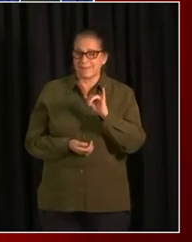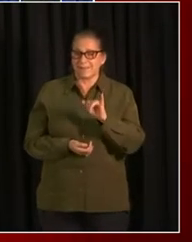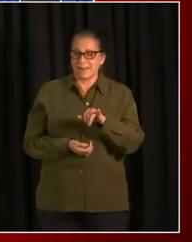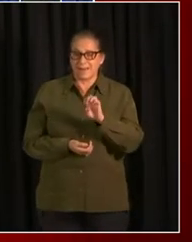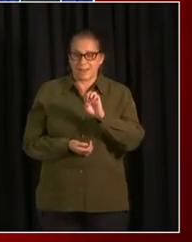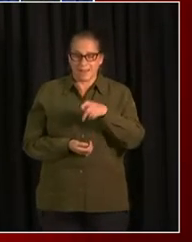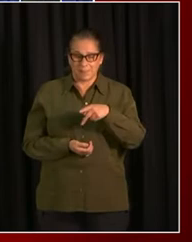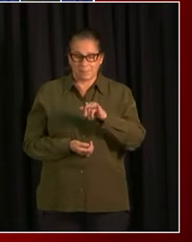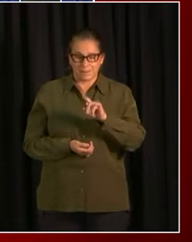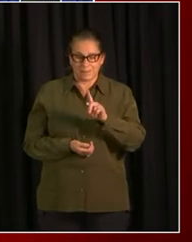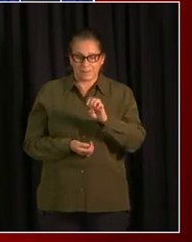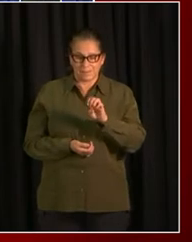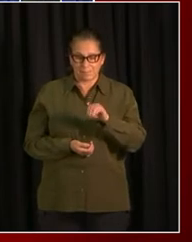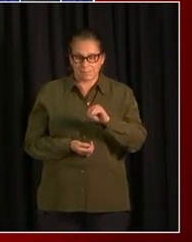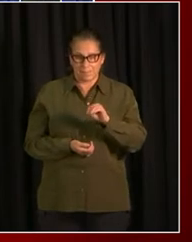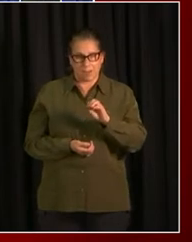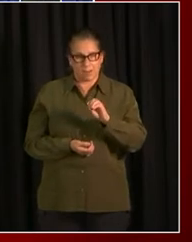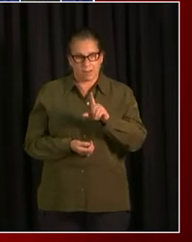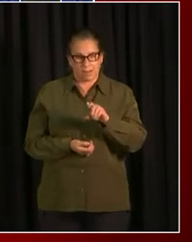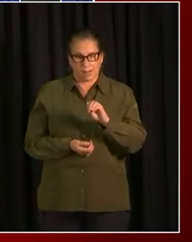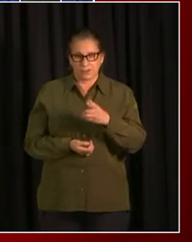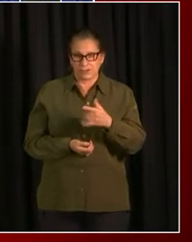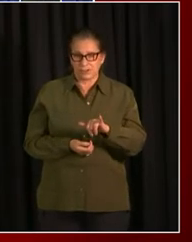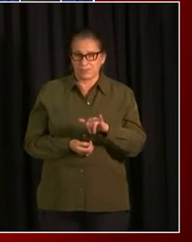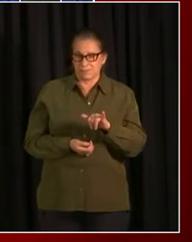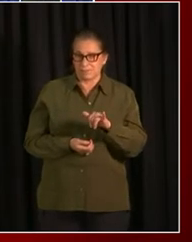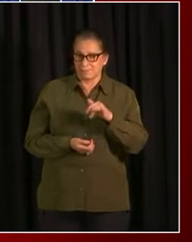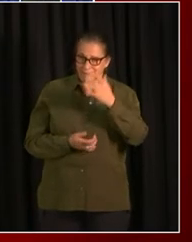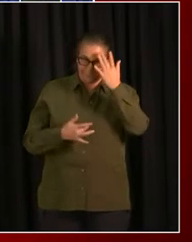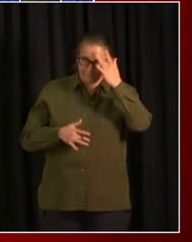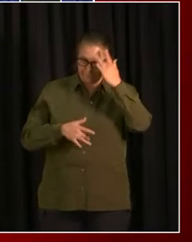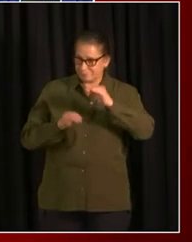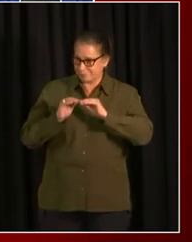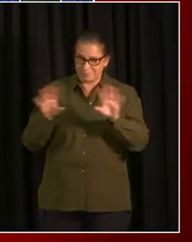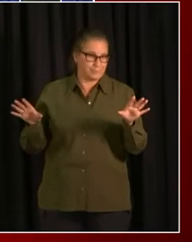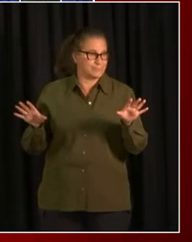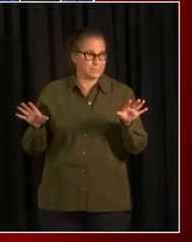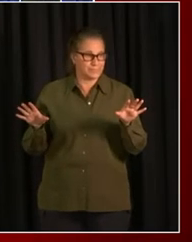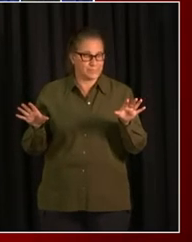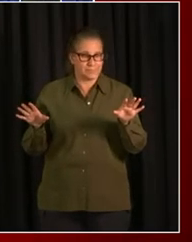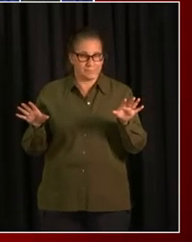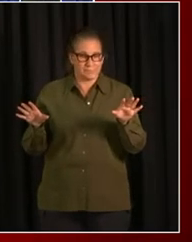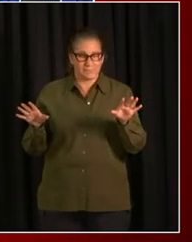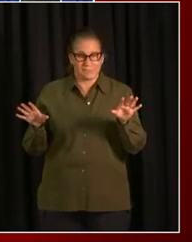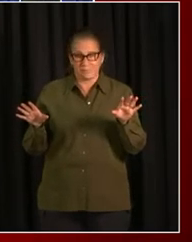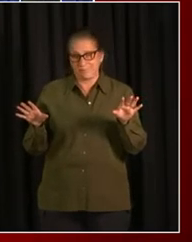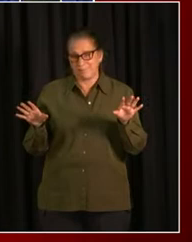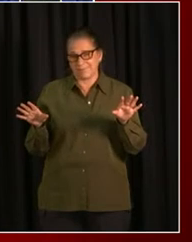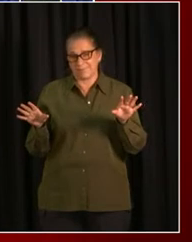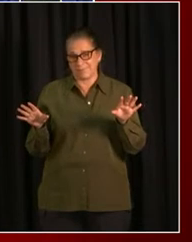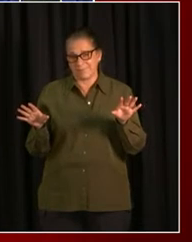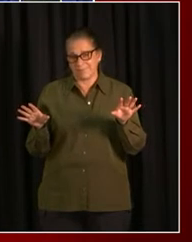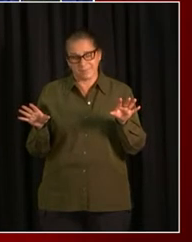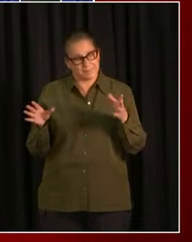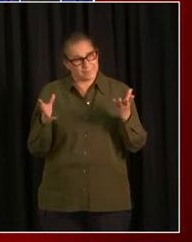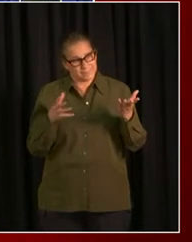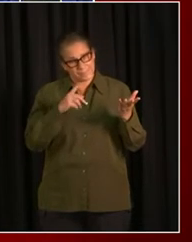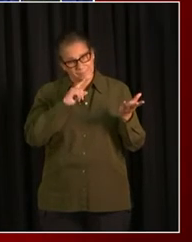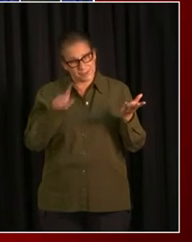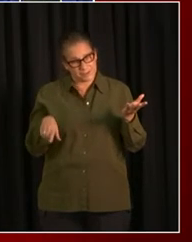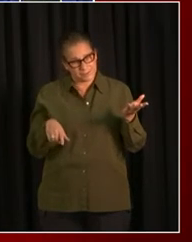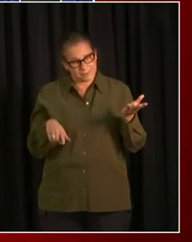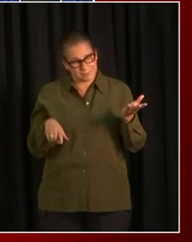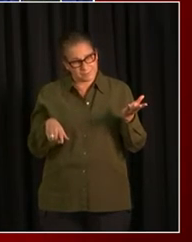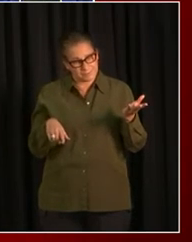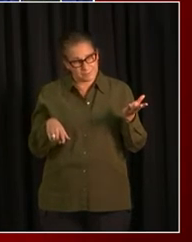Dr. Preetha, who's been a lead on a lot of our DC health guidances. So, Preetha, do you want to take that response?